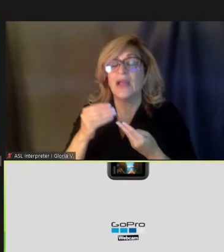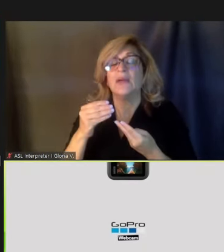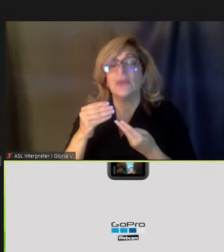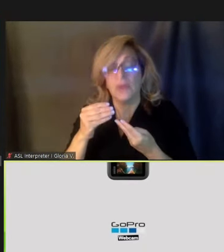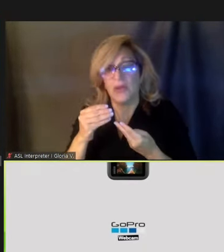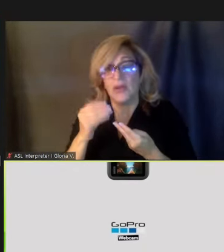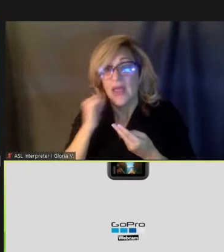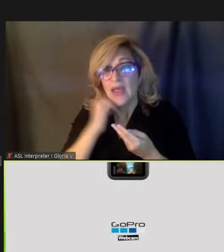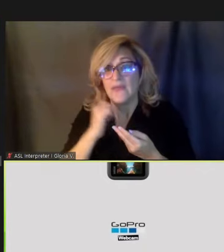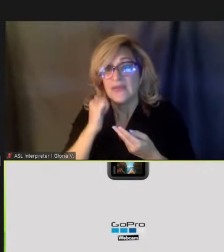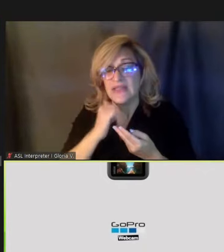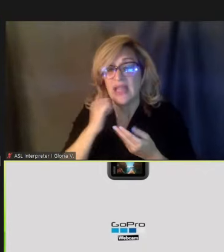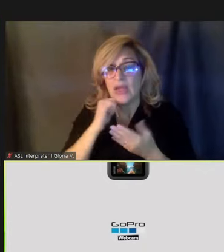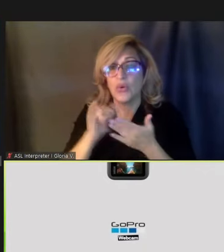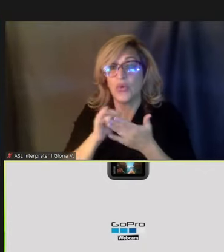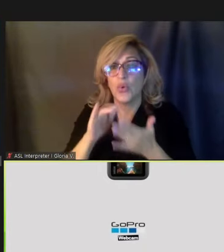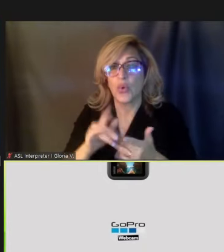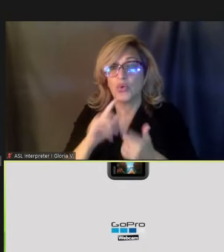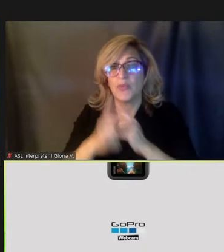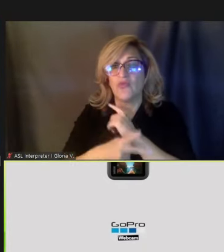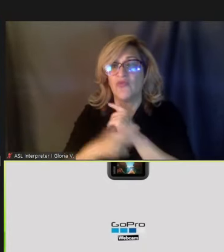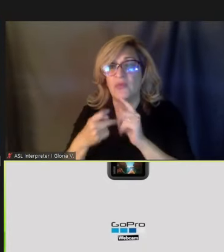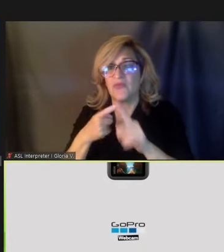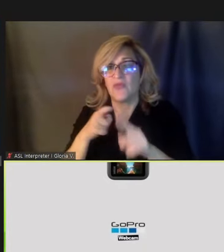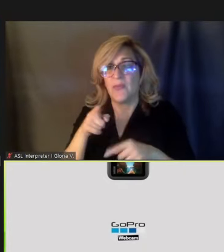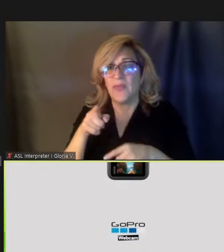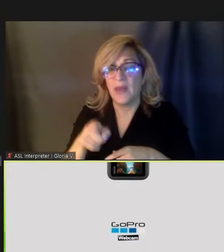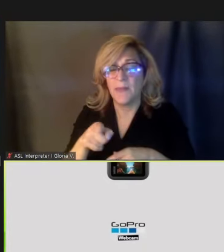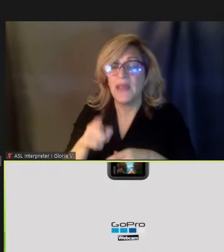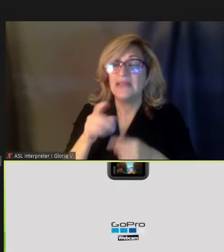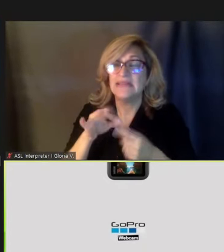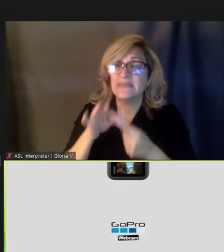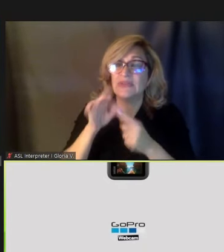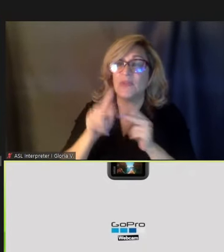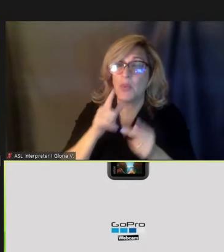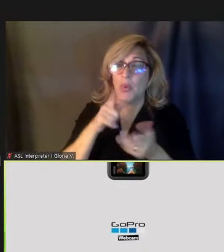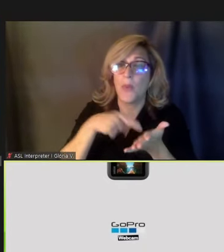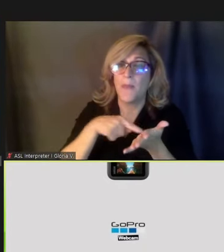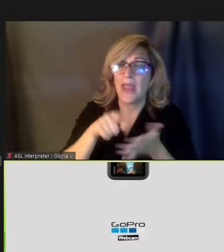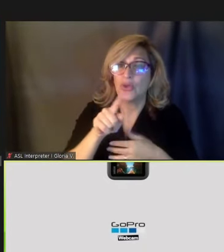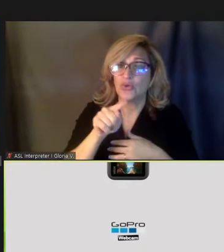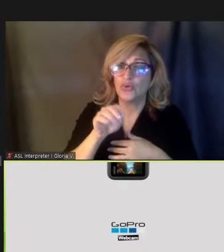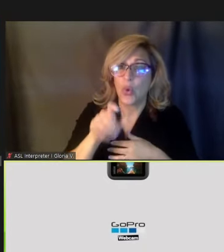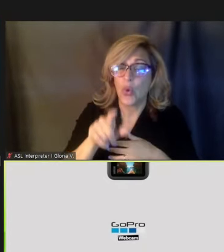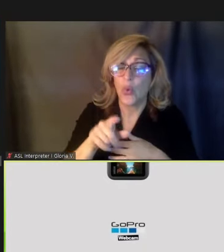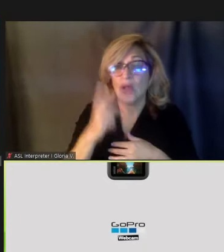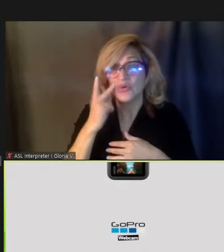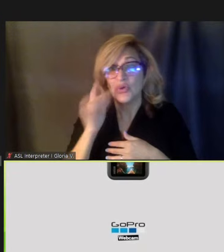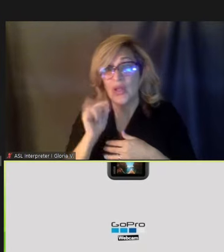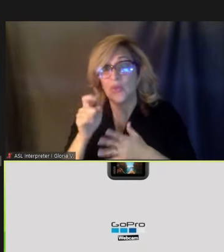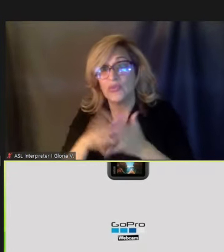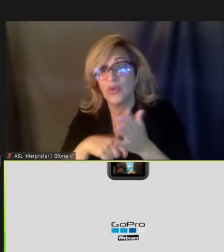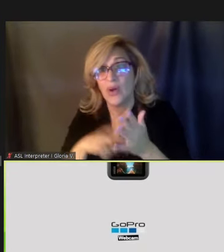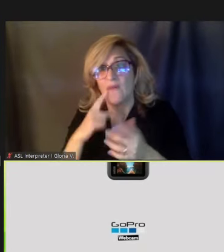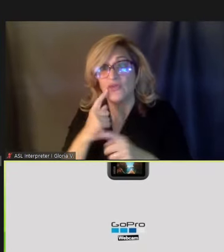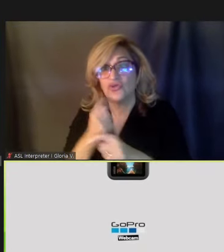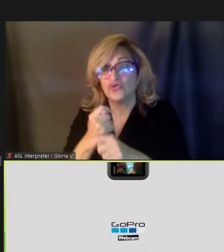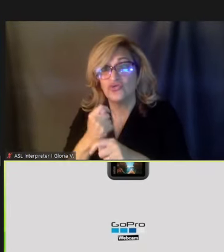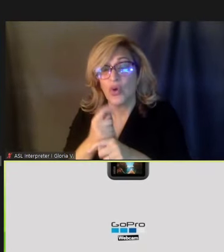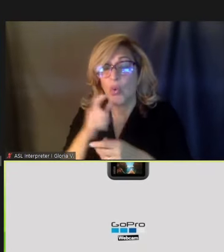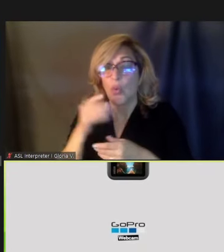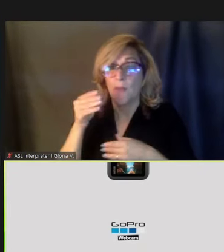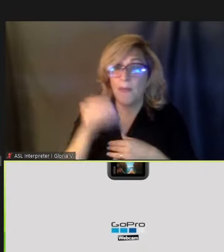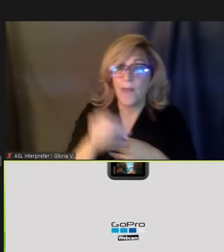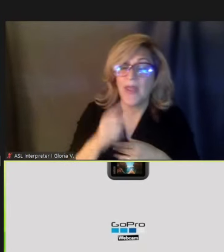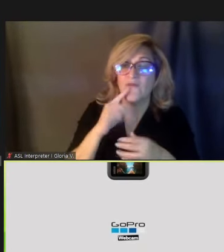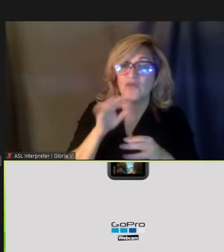off with this plan, especially those who are already paying the tolls. As it looks, we'll be charging trucks who already pay premium to make essential